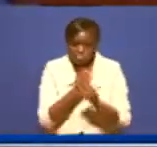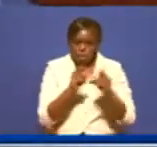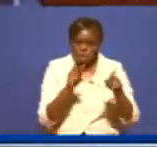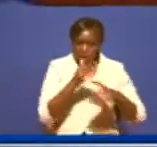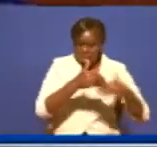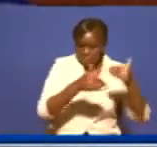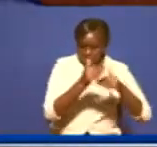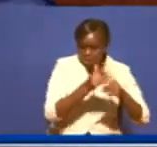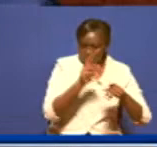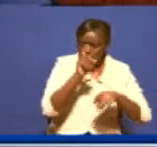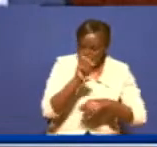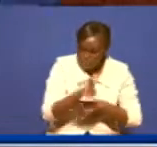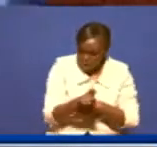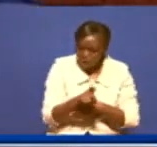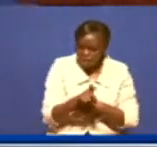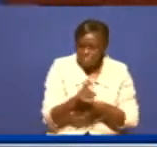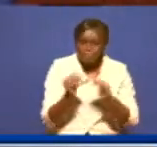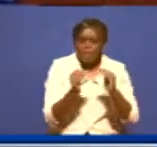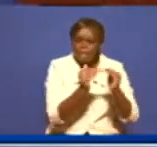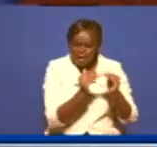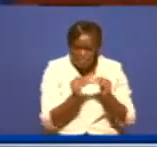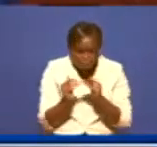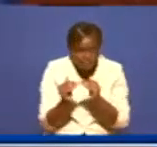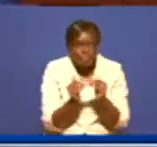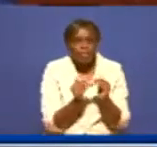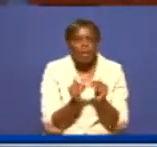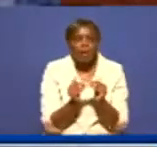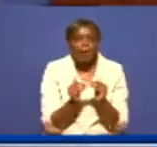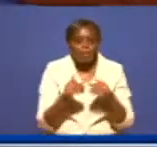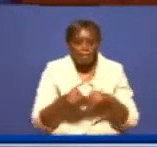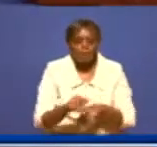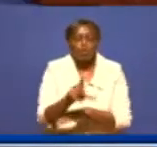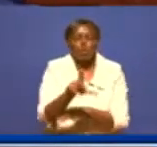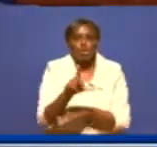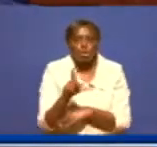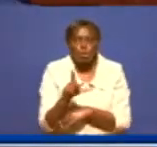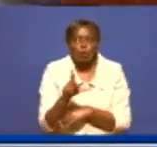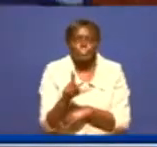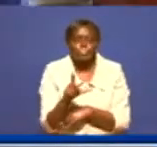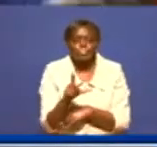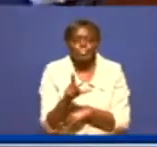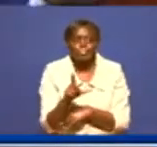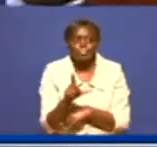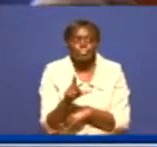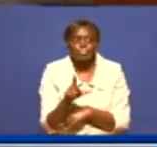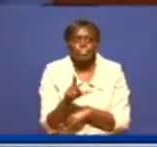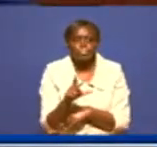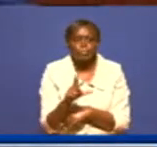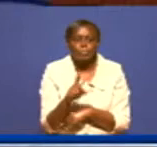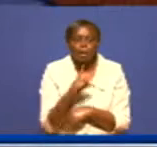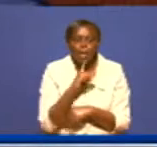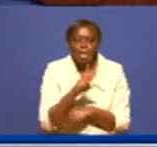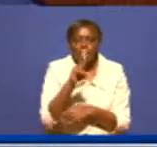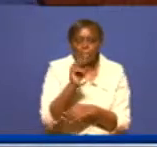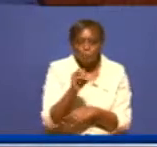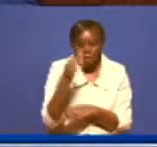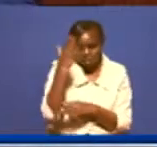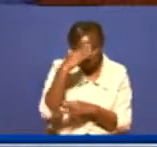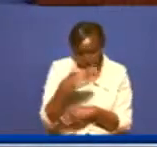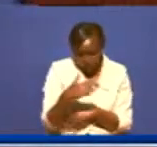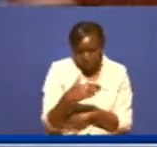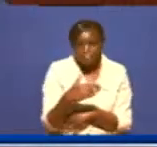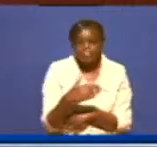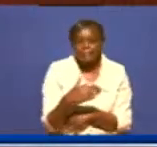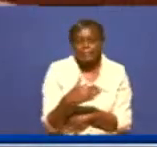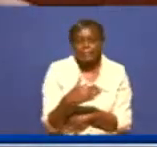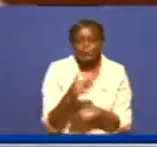you must be fair and have due regard to the law. And therefore, Madam Speaker, at least 120 days,